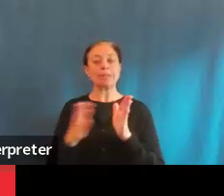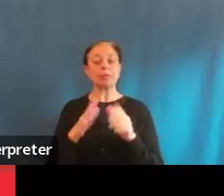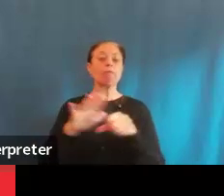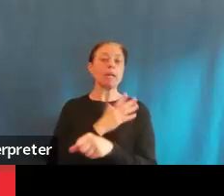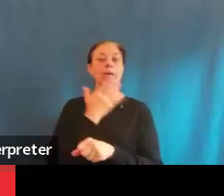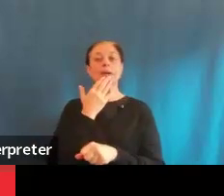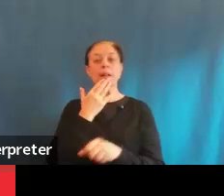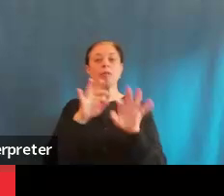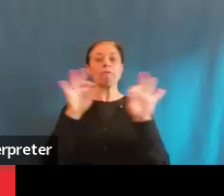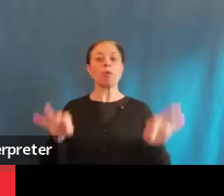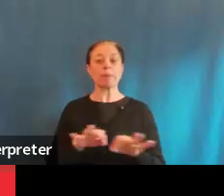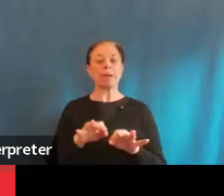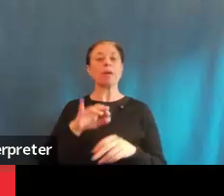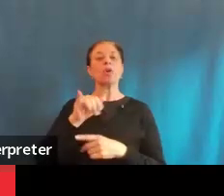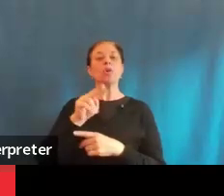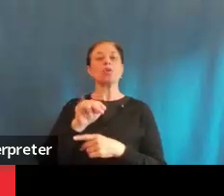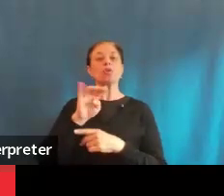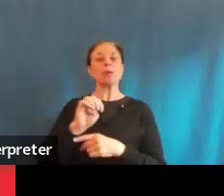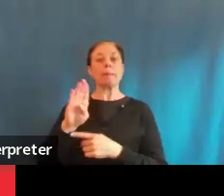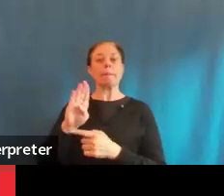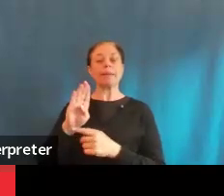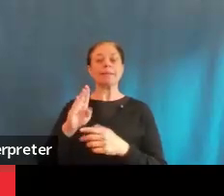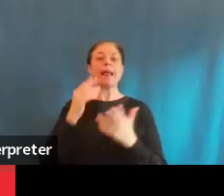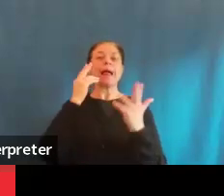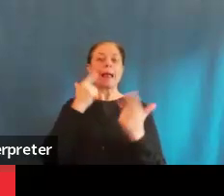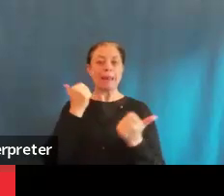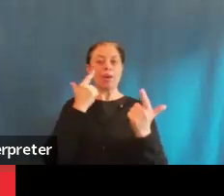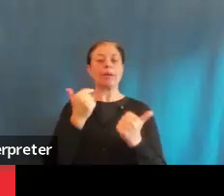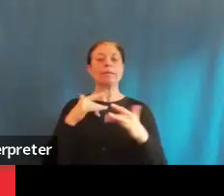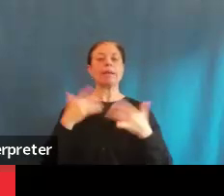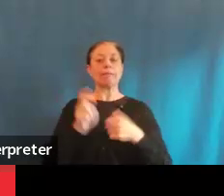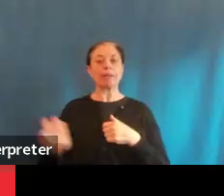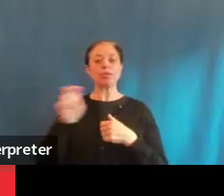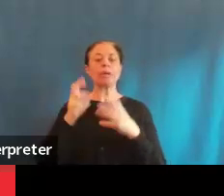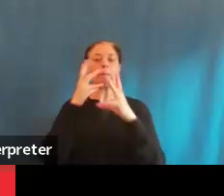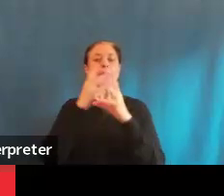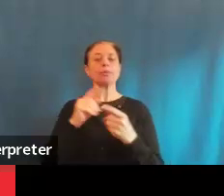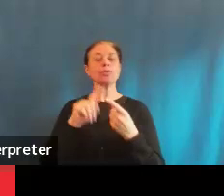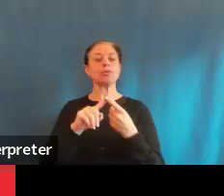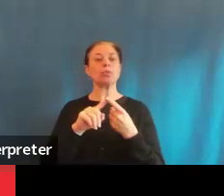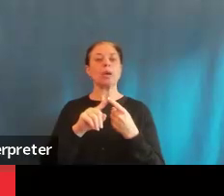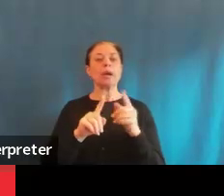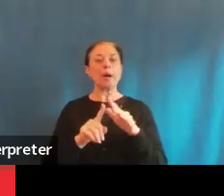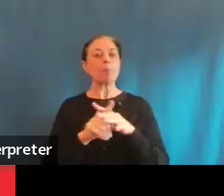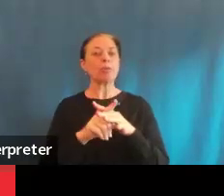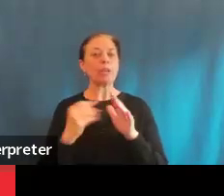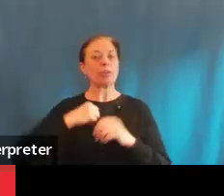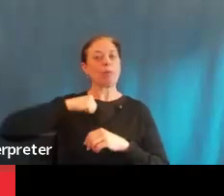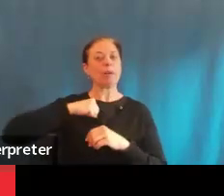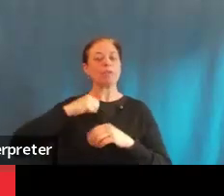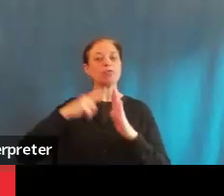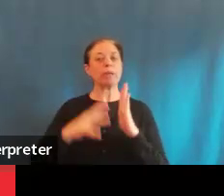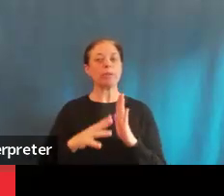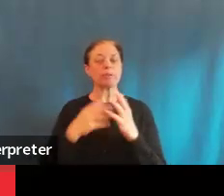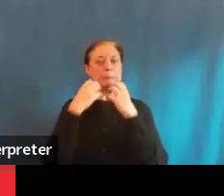full-color format makes Junie B's hilarious adventures especially appealing to emerging and reluctant readers, while preserving the